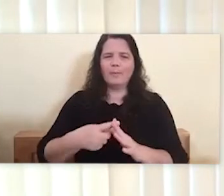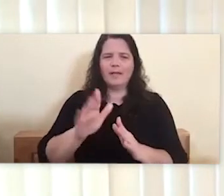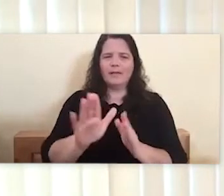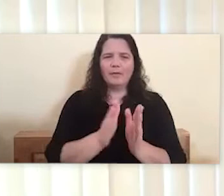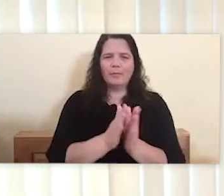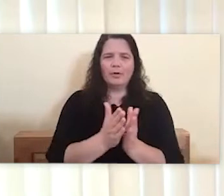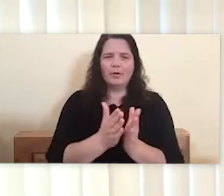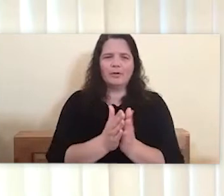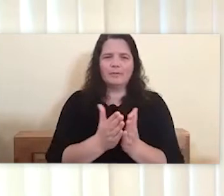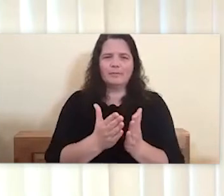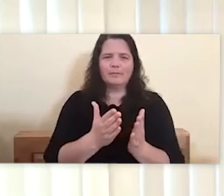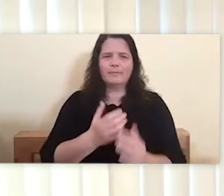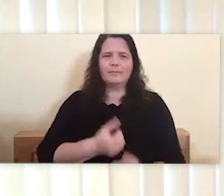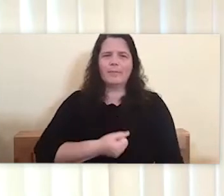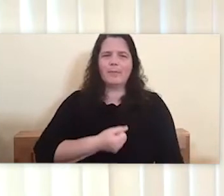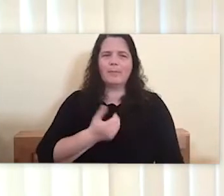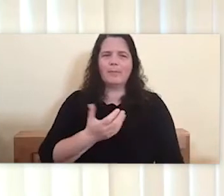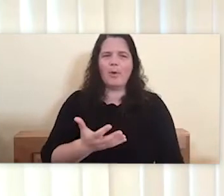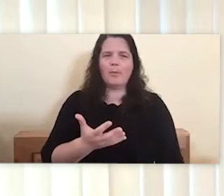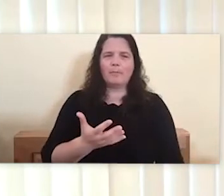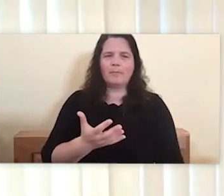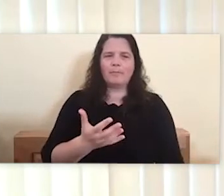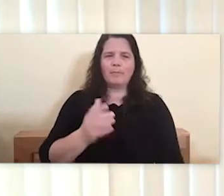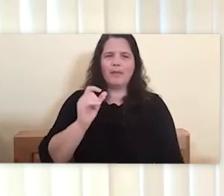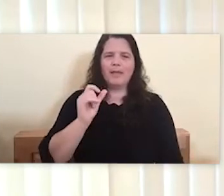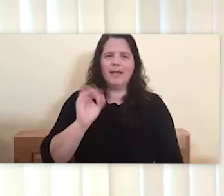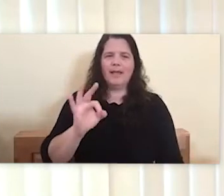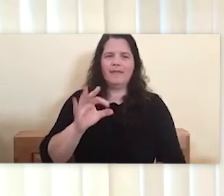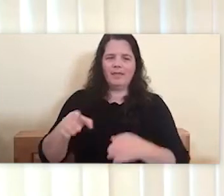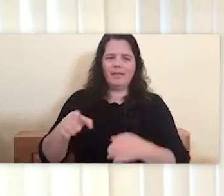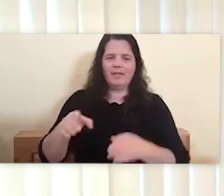a poem called If the Path Could Speak.